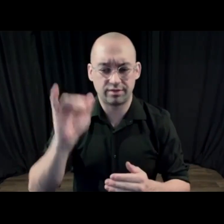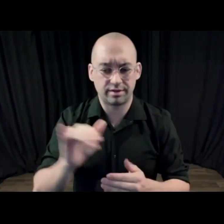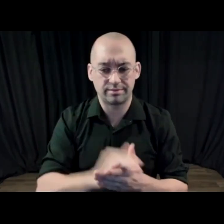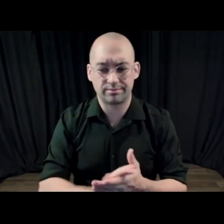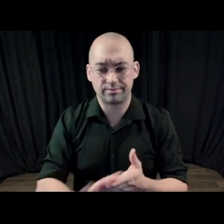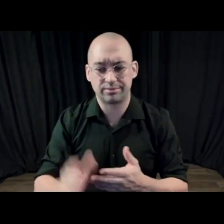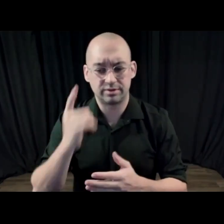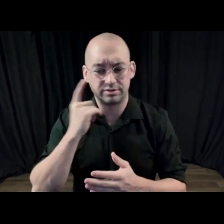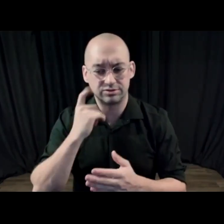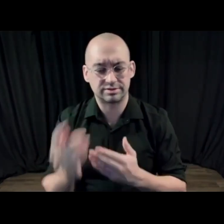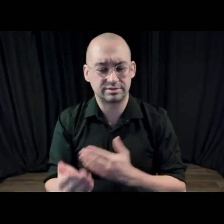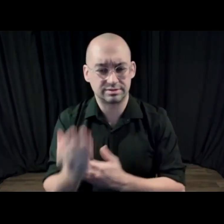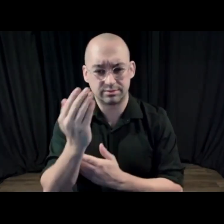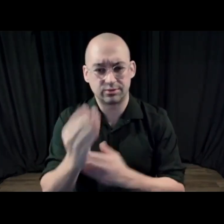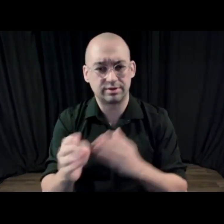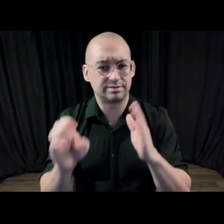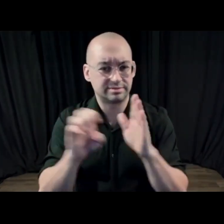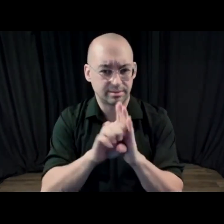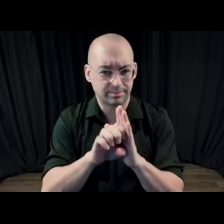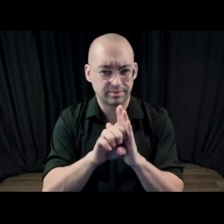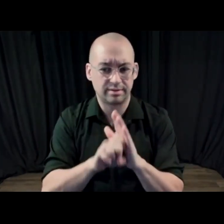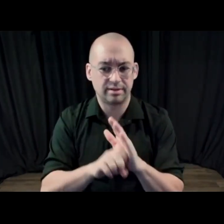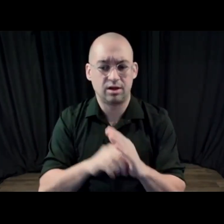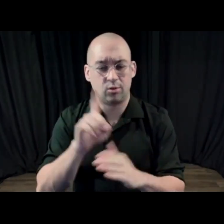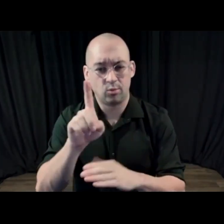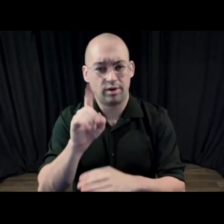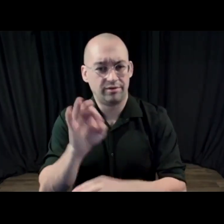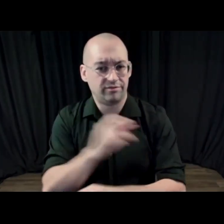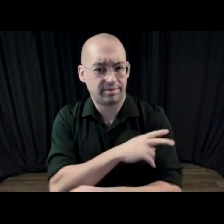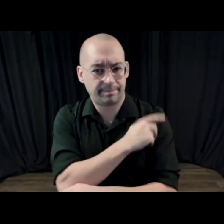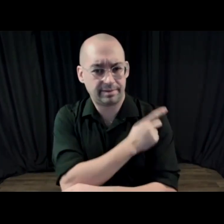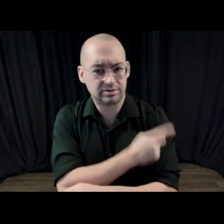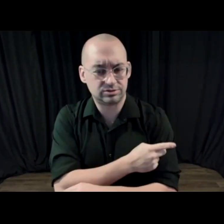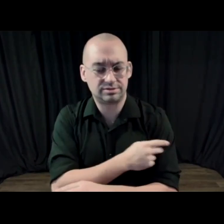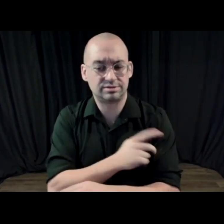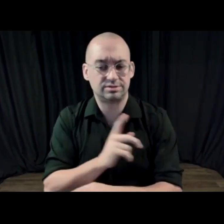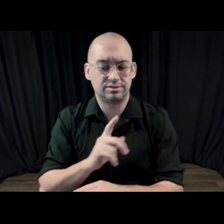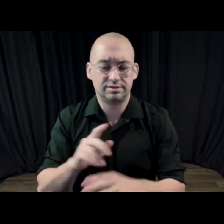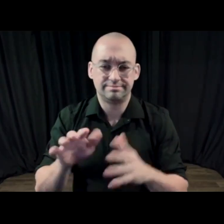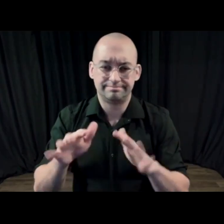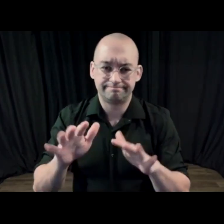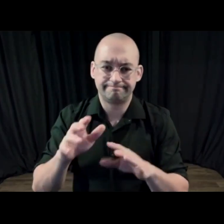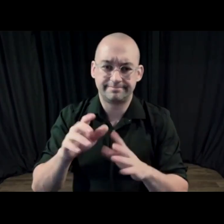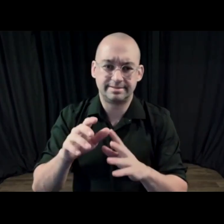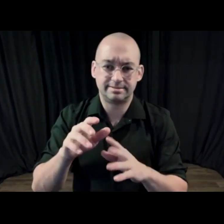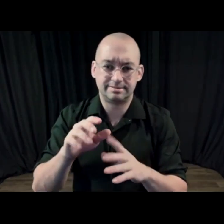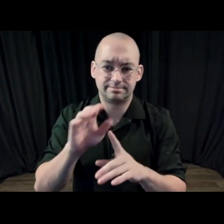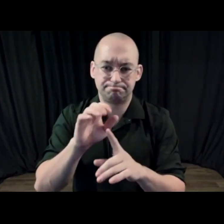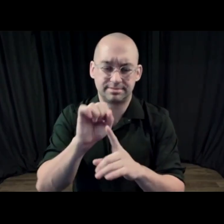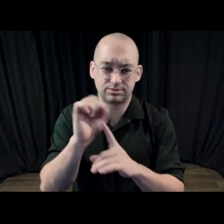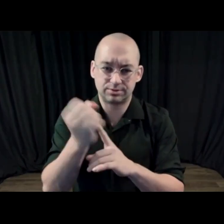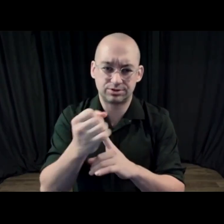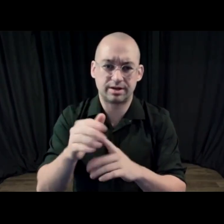just this morning's example with one of your patients who was precariously housed. A big focus of